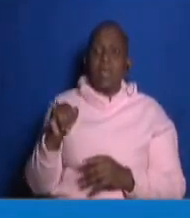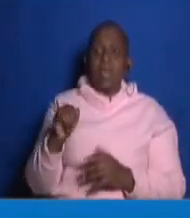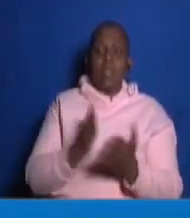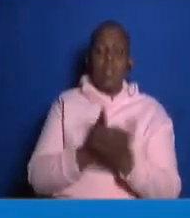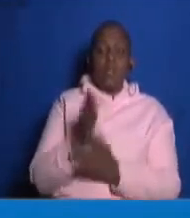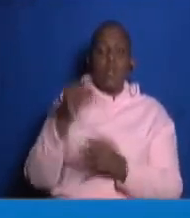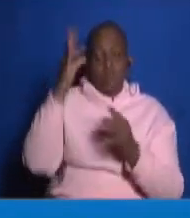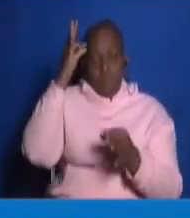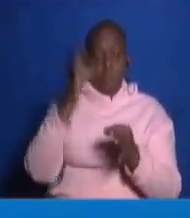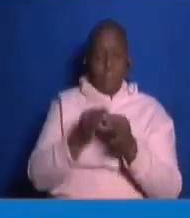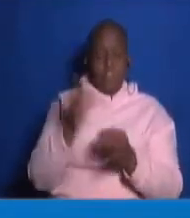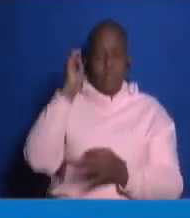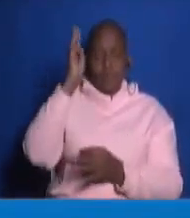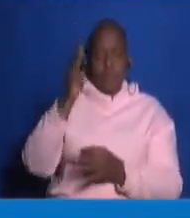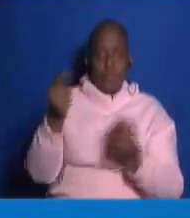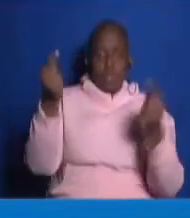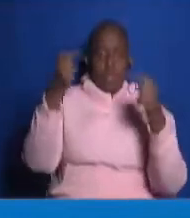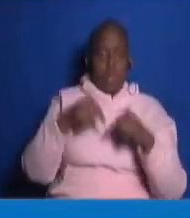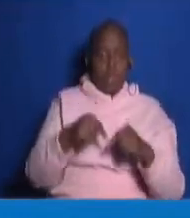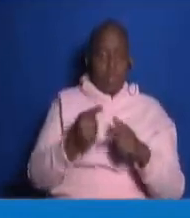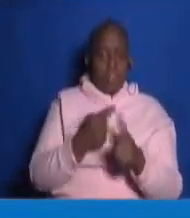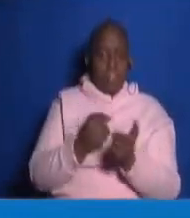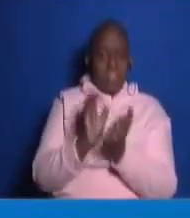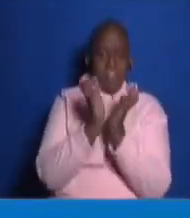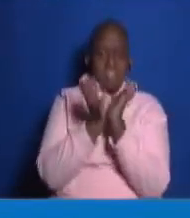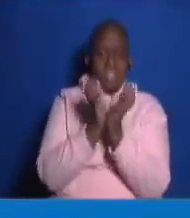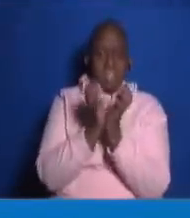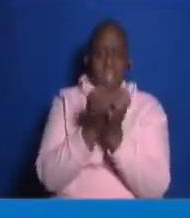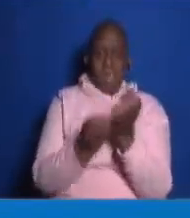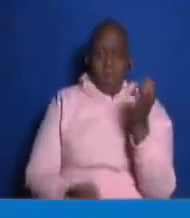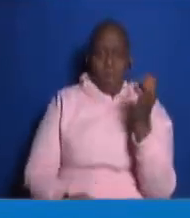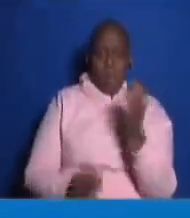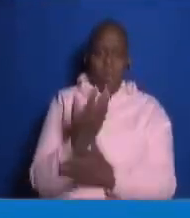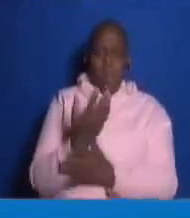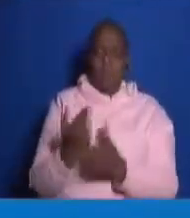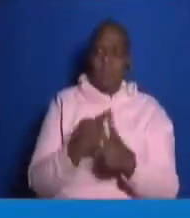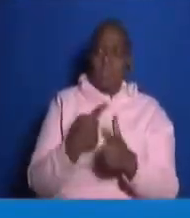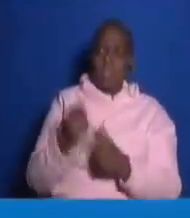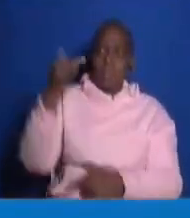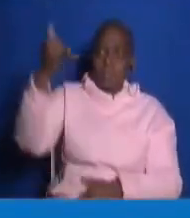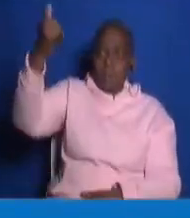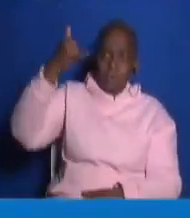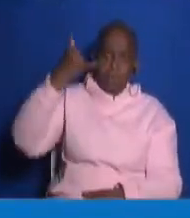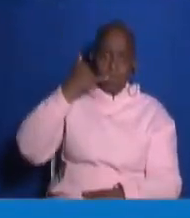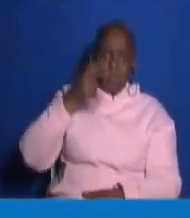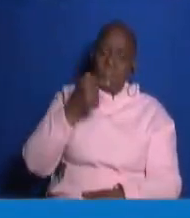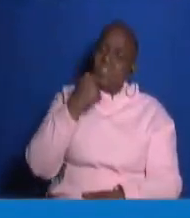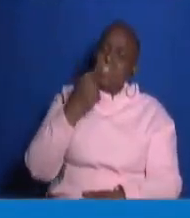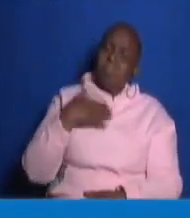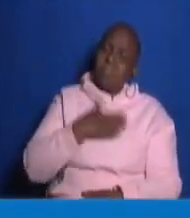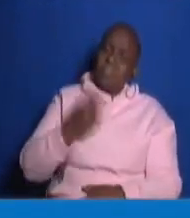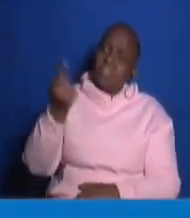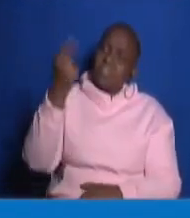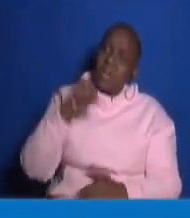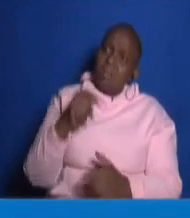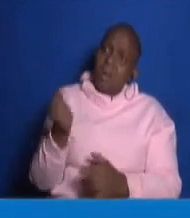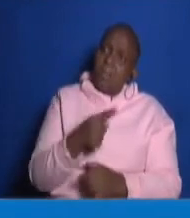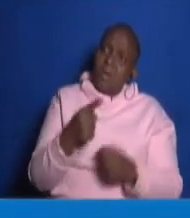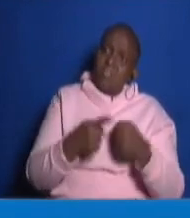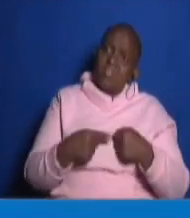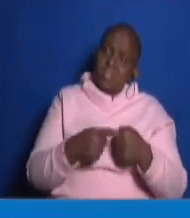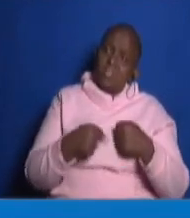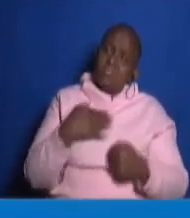here. And the stadium erupted. And he called me, he said, can you come in June, please? This